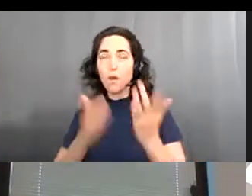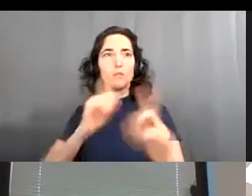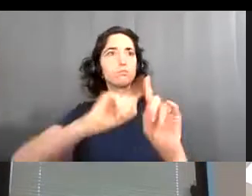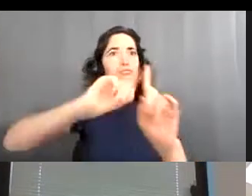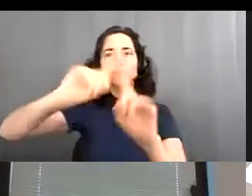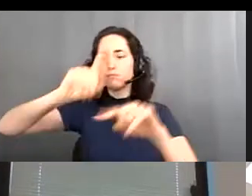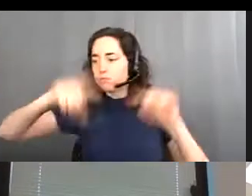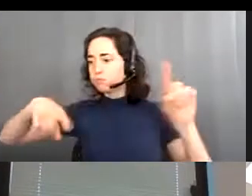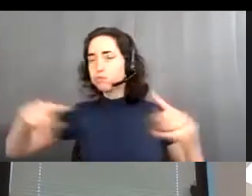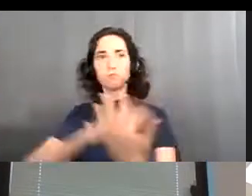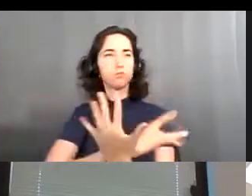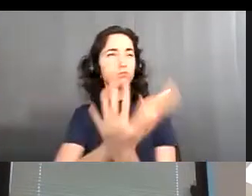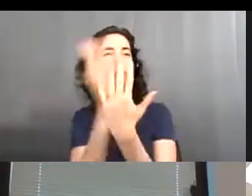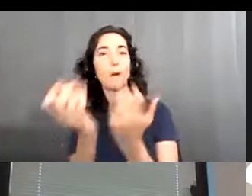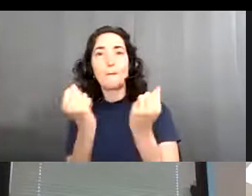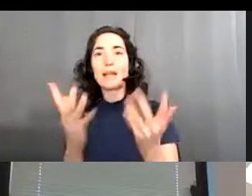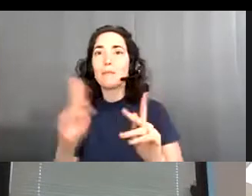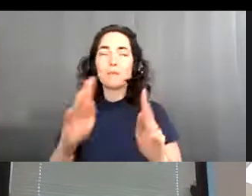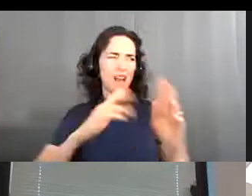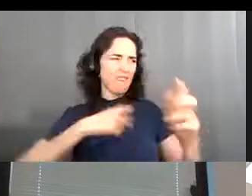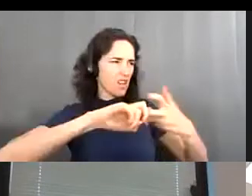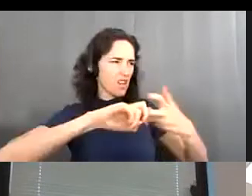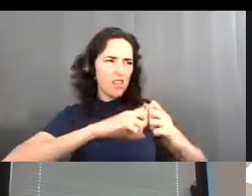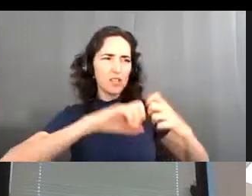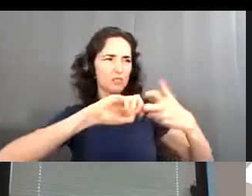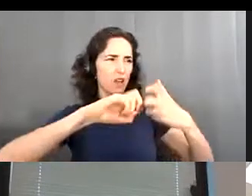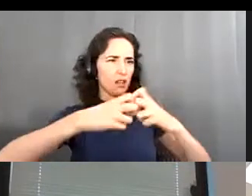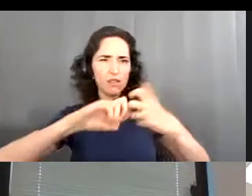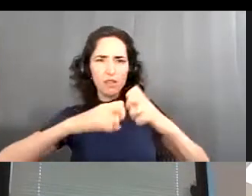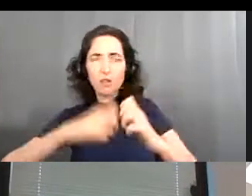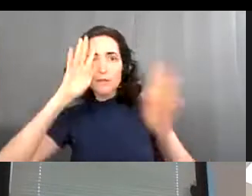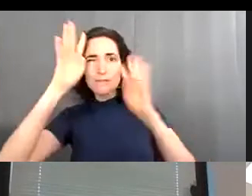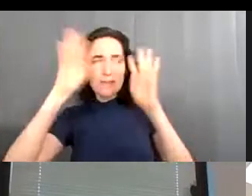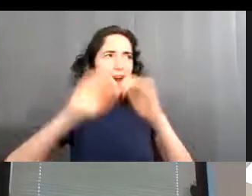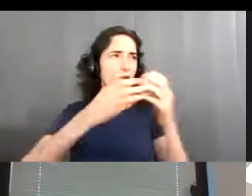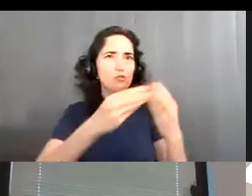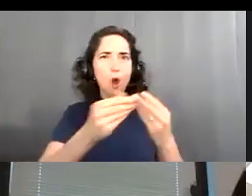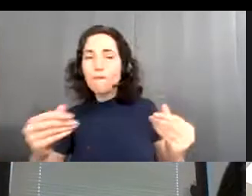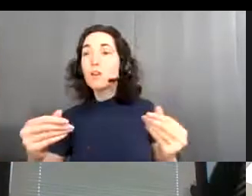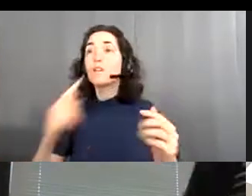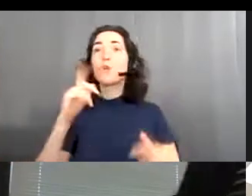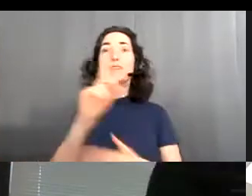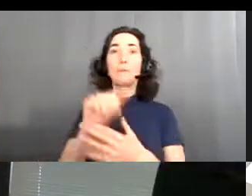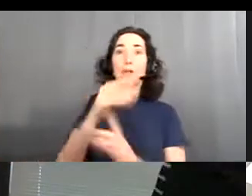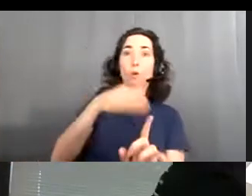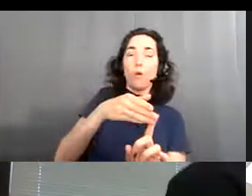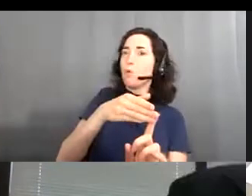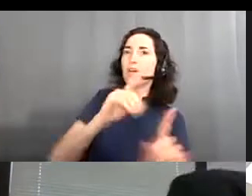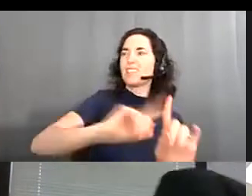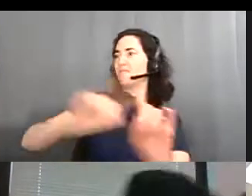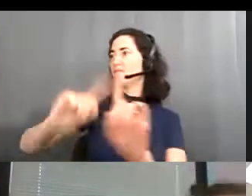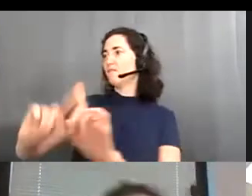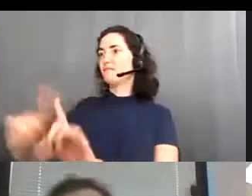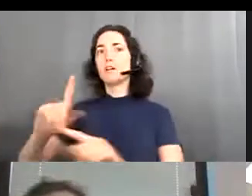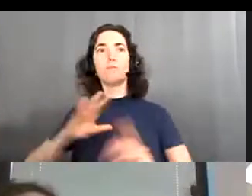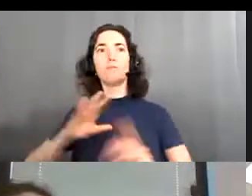number of creative solutions to issues and barriers to people across the spectrum of disability. So again, and